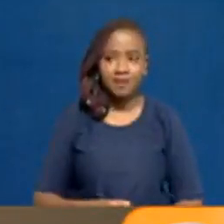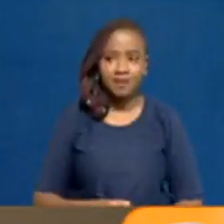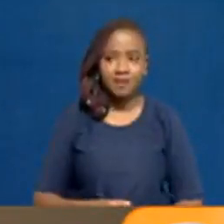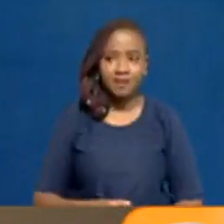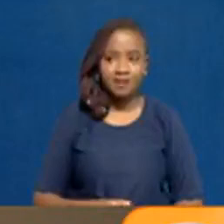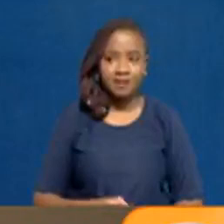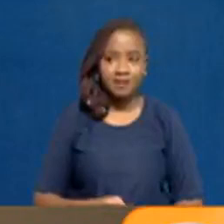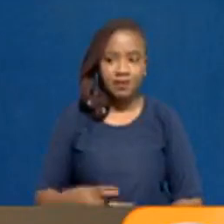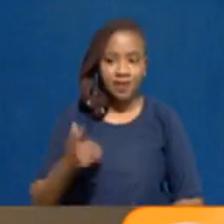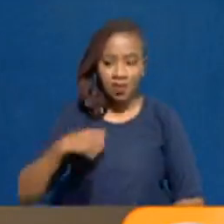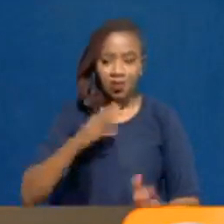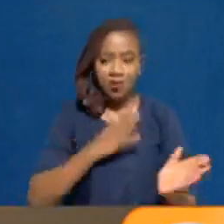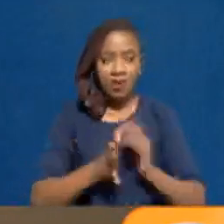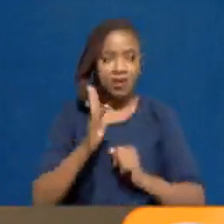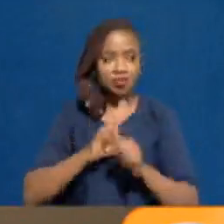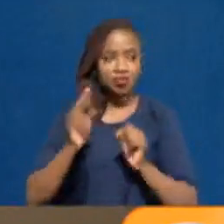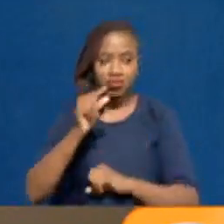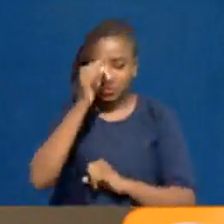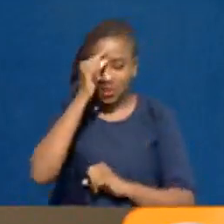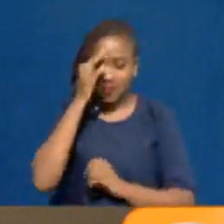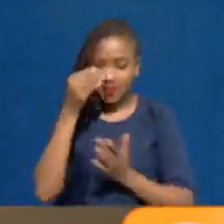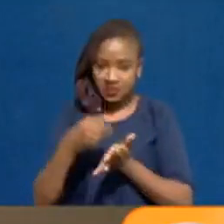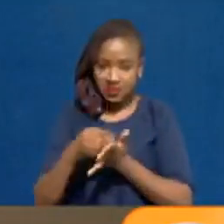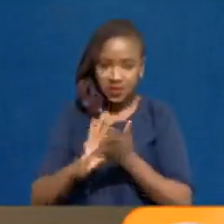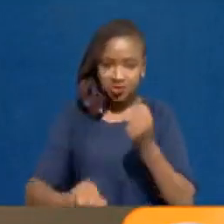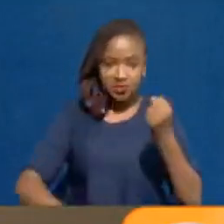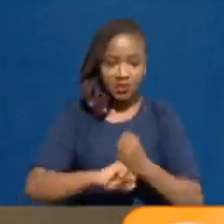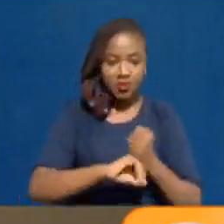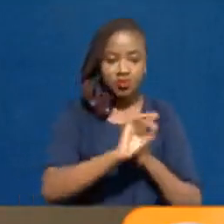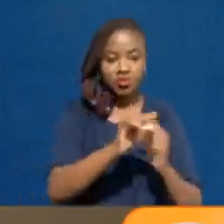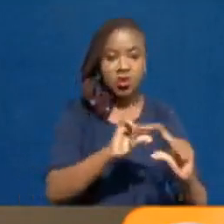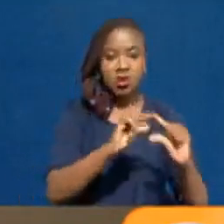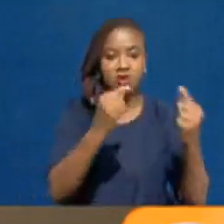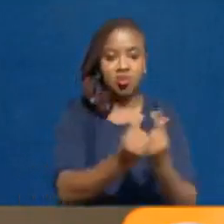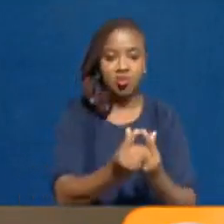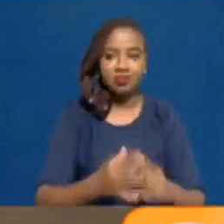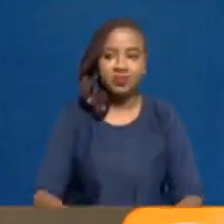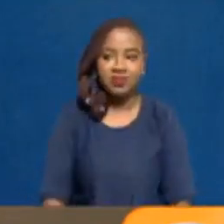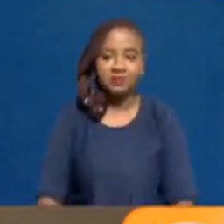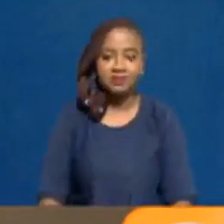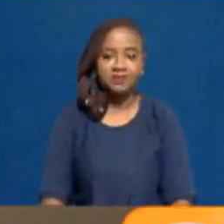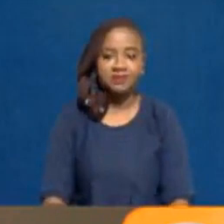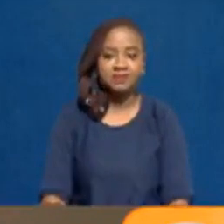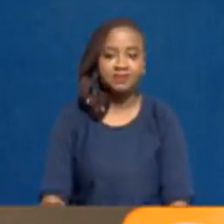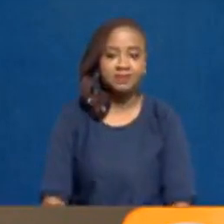serikali kusaidia vikundi zenu ili